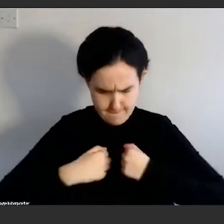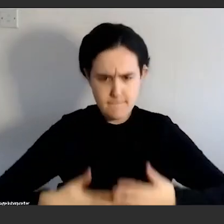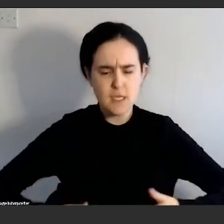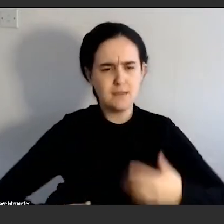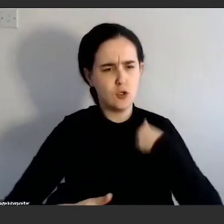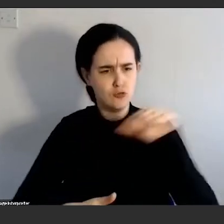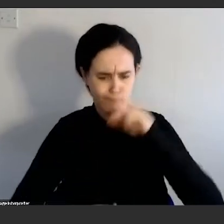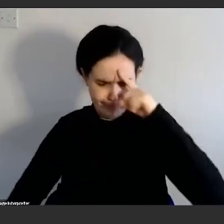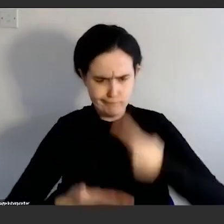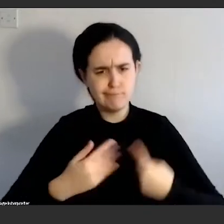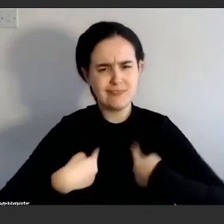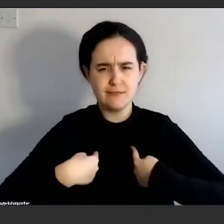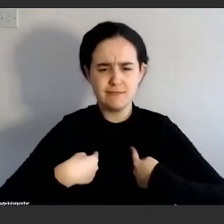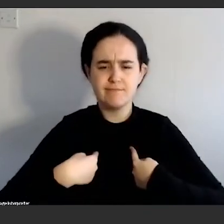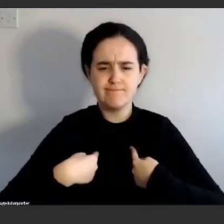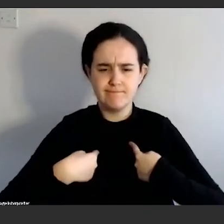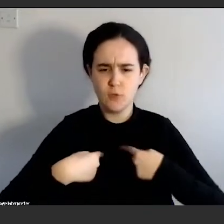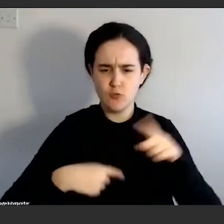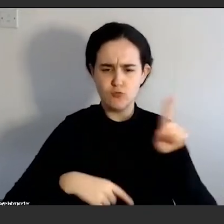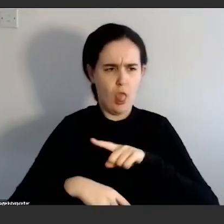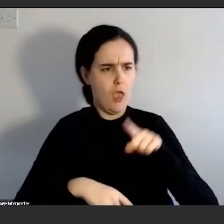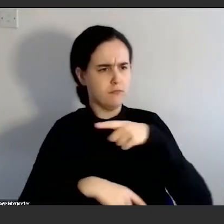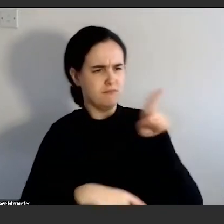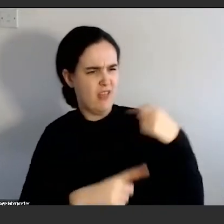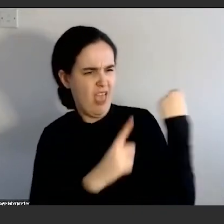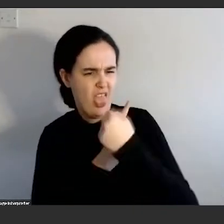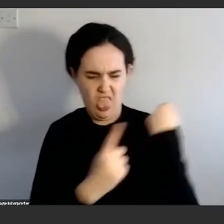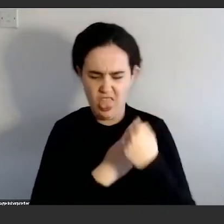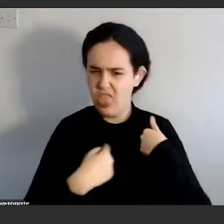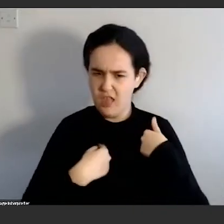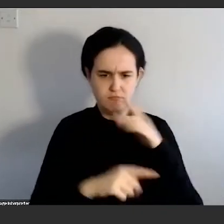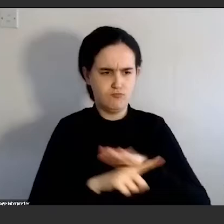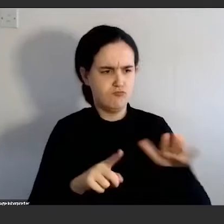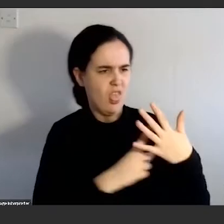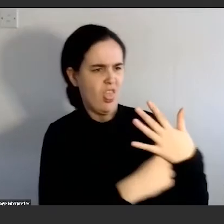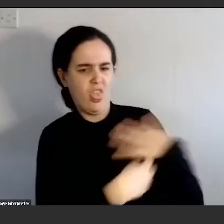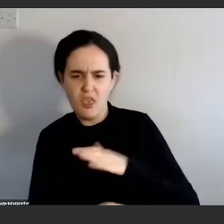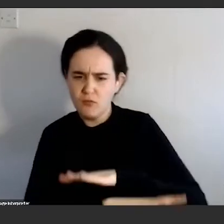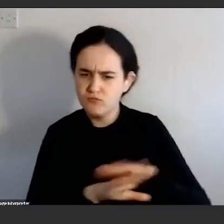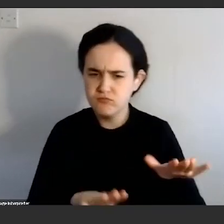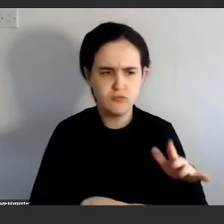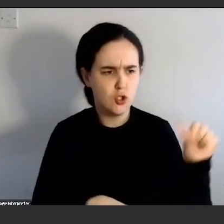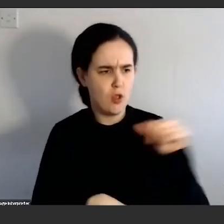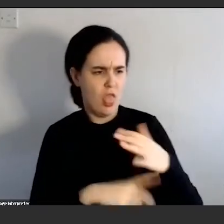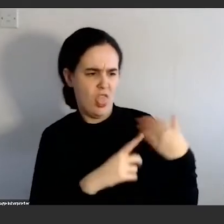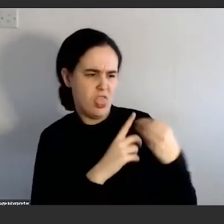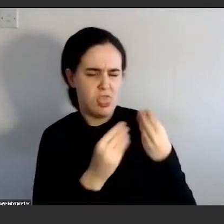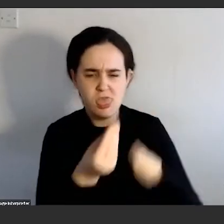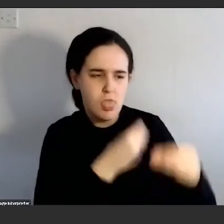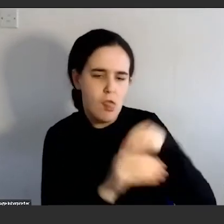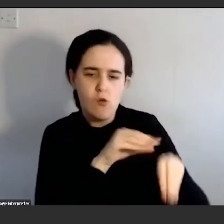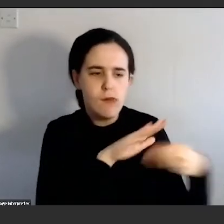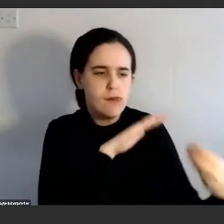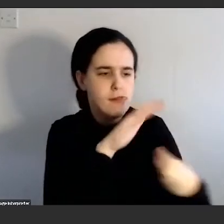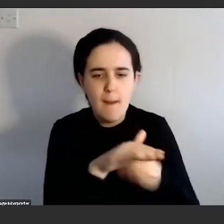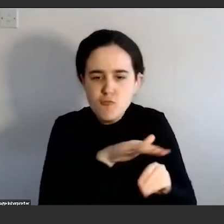disabilities are nearly 4 times more likely to be subjected to sexual violence, with girls facing the greatest risk.